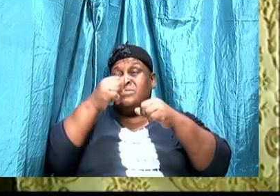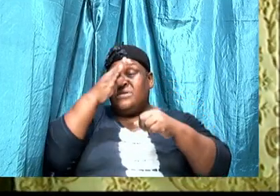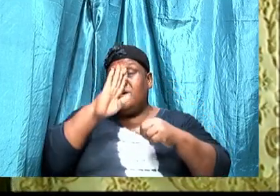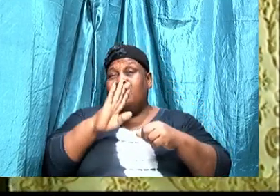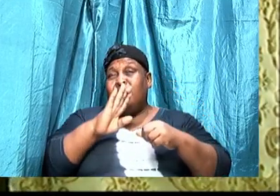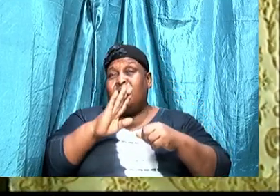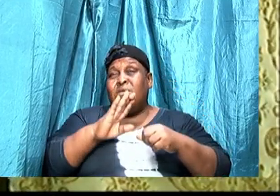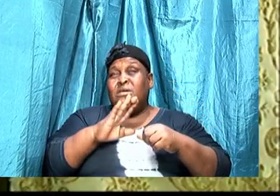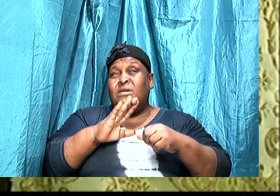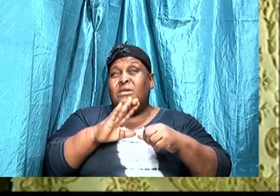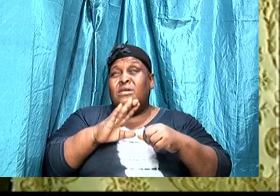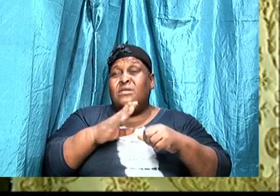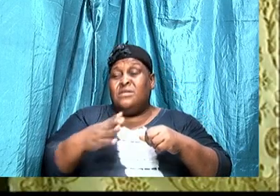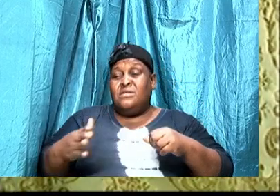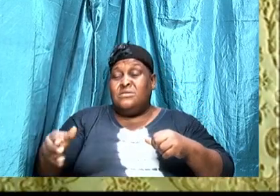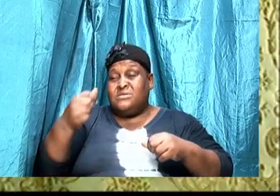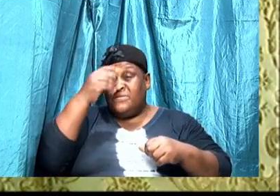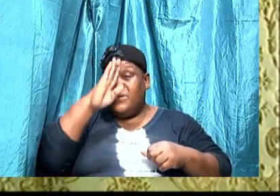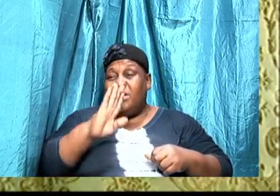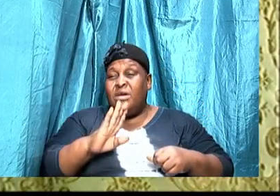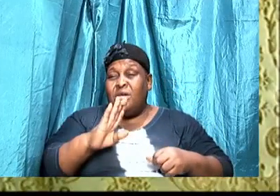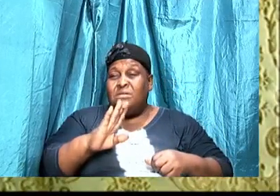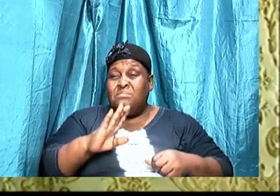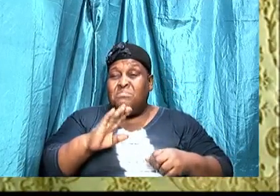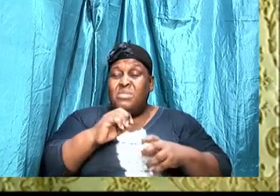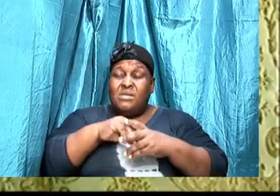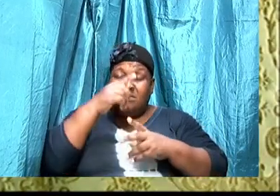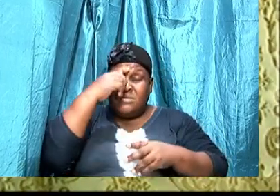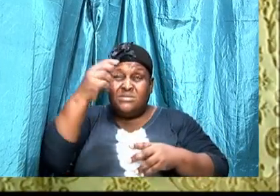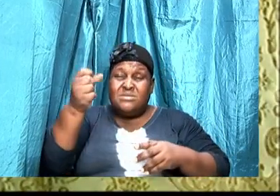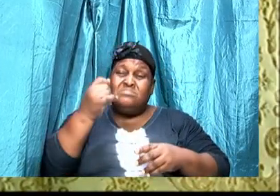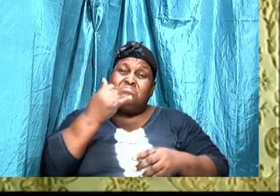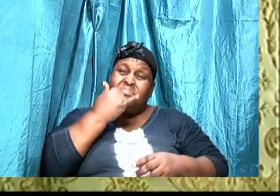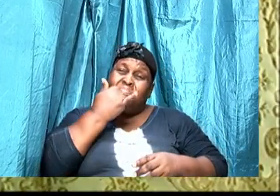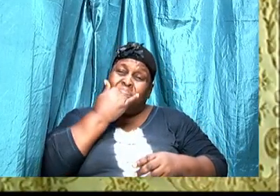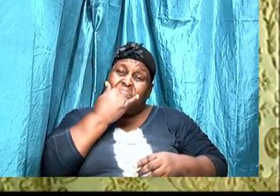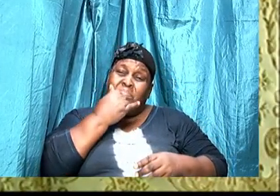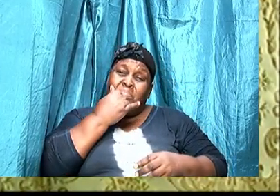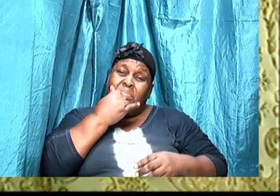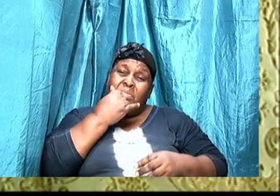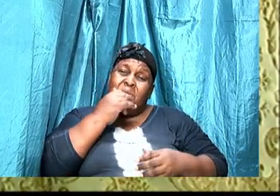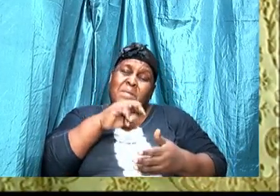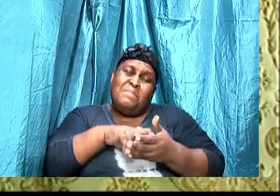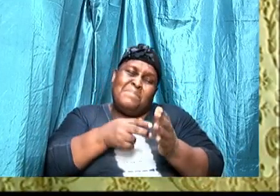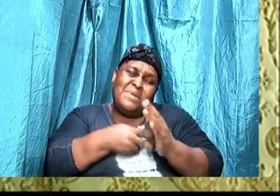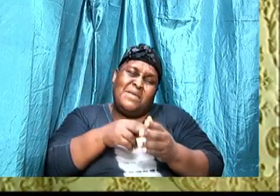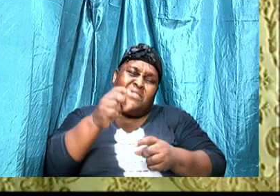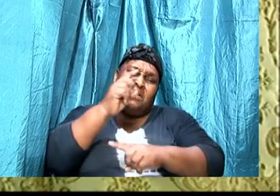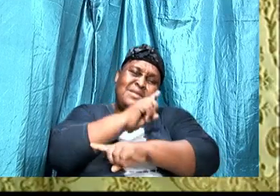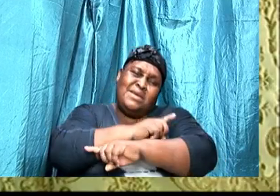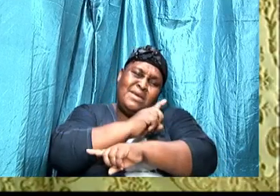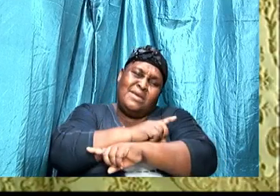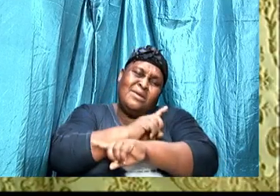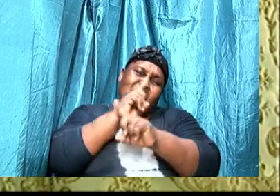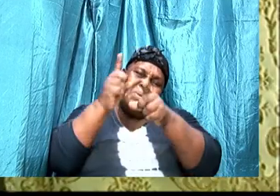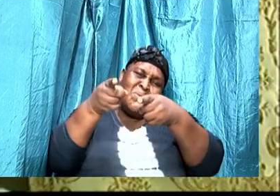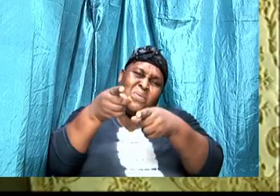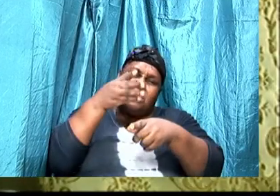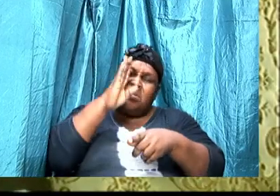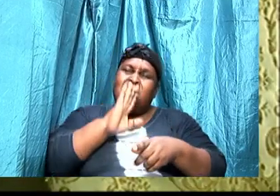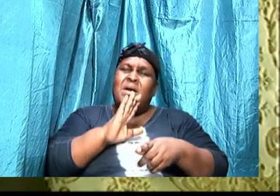because, you know, I was going, it means that the days that I was going to God, you know, I felt that I was probably